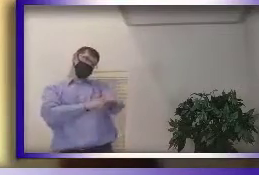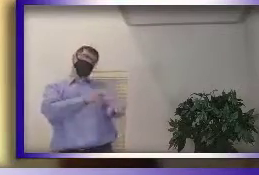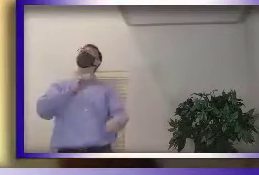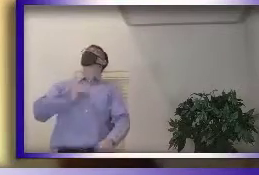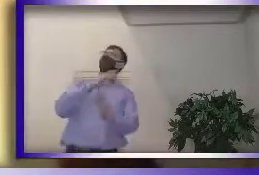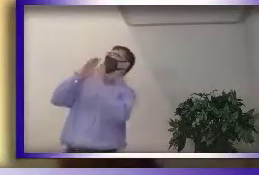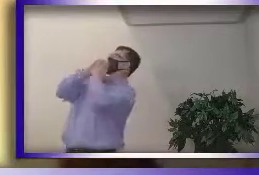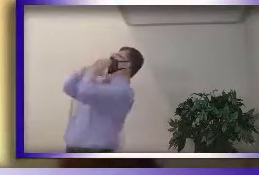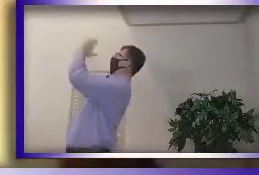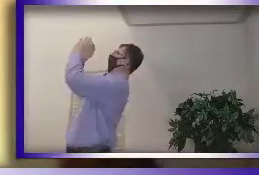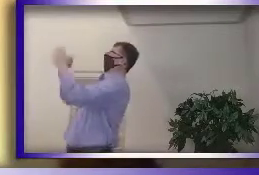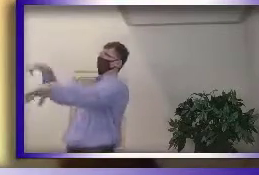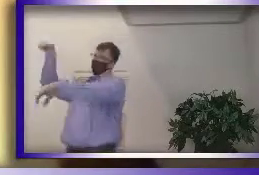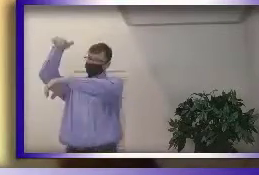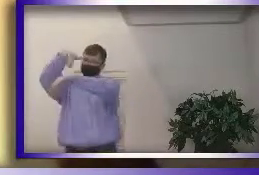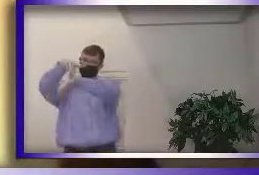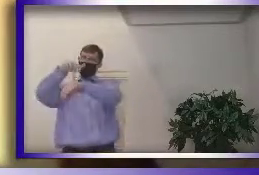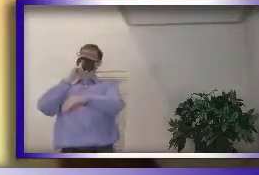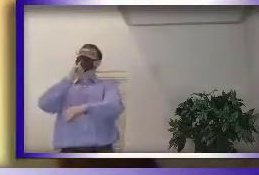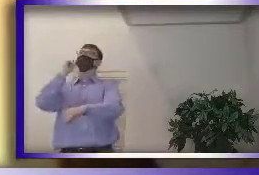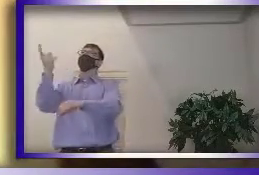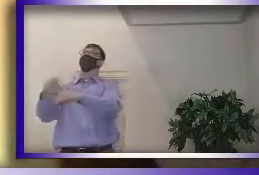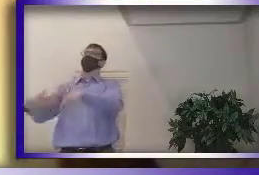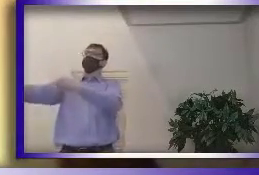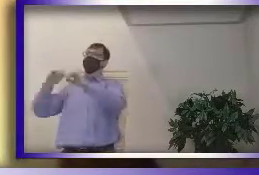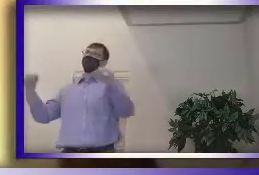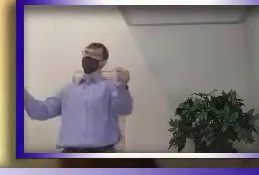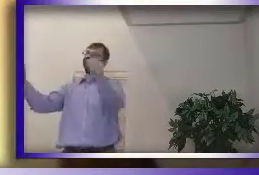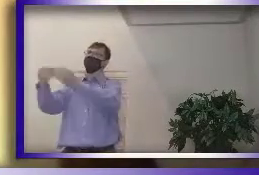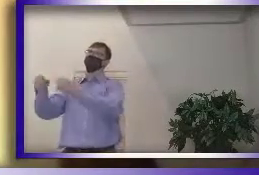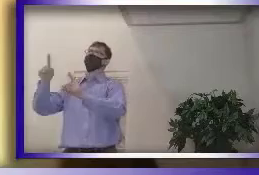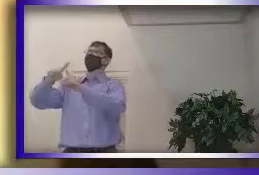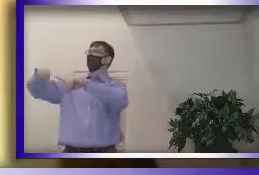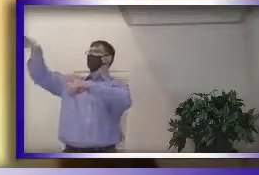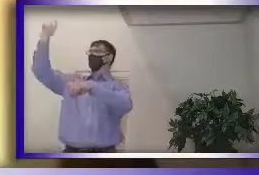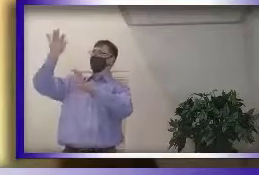to be doing according to the instructions he left us, yes?